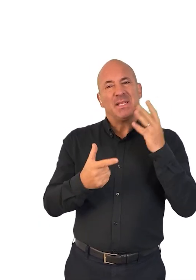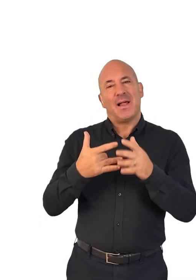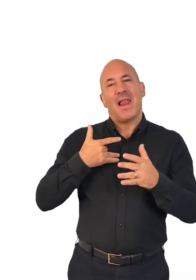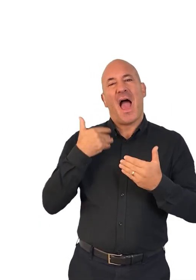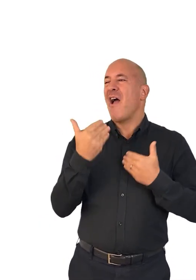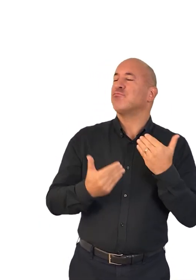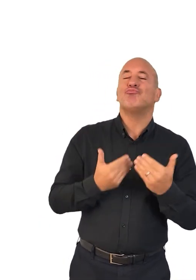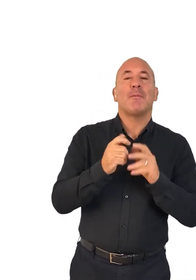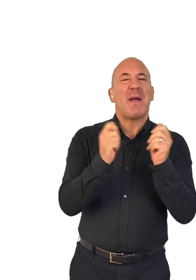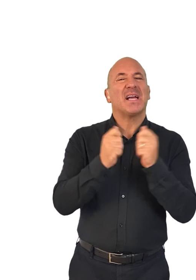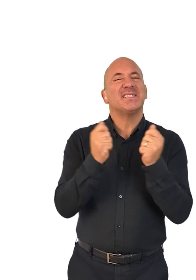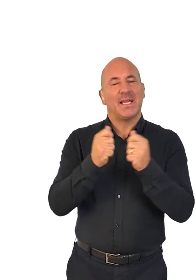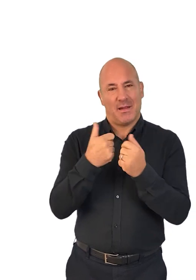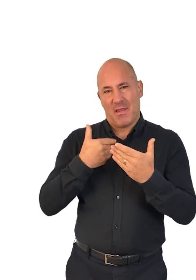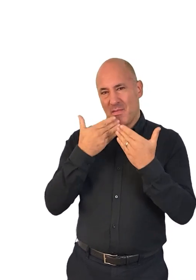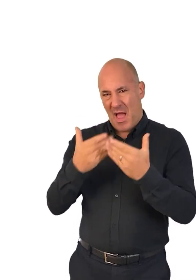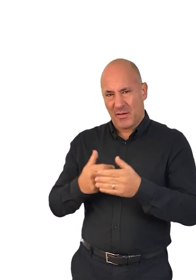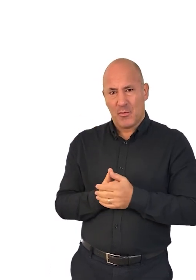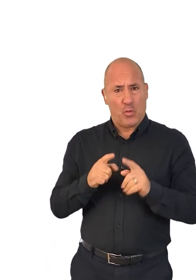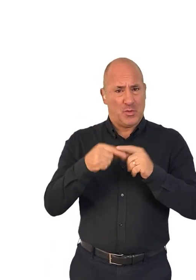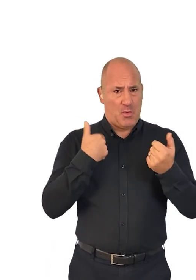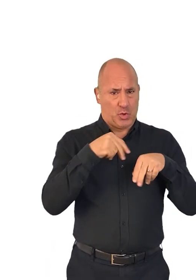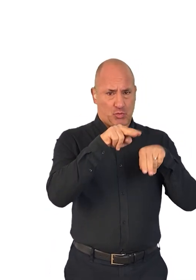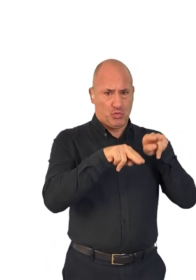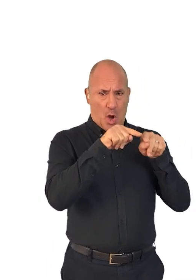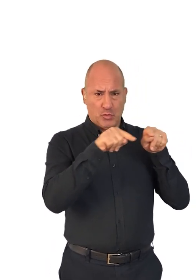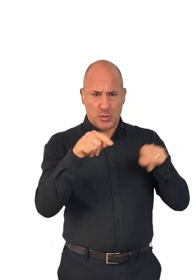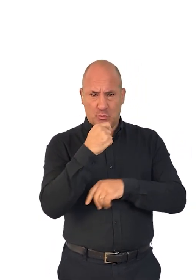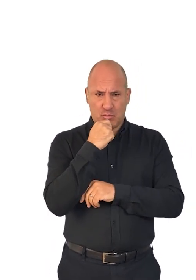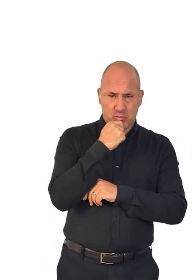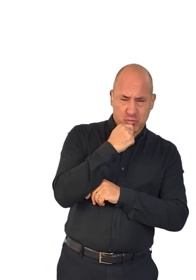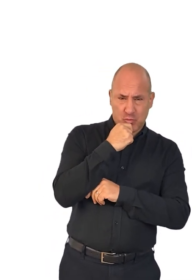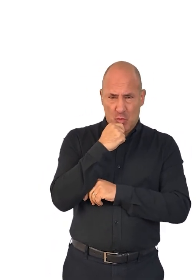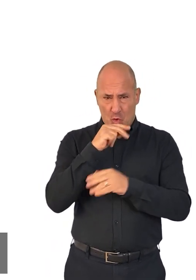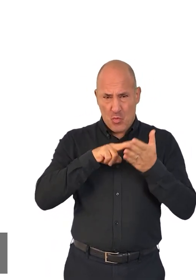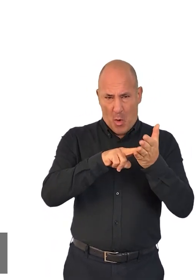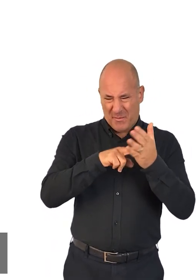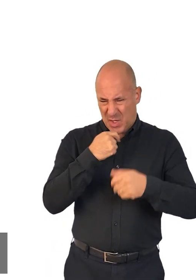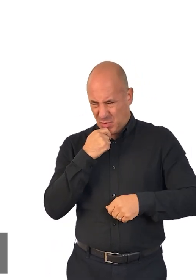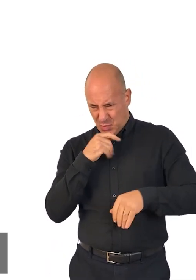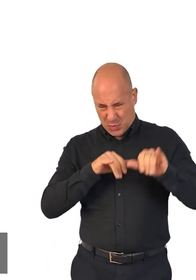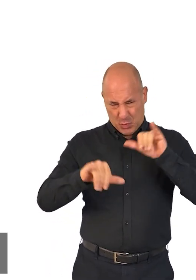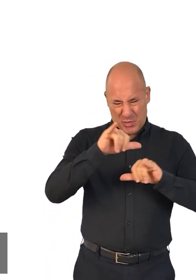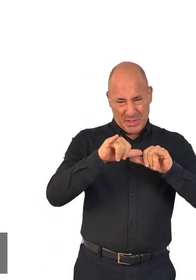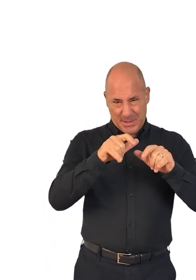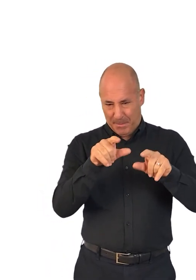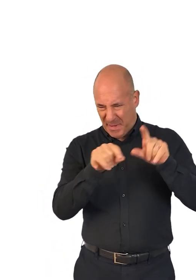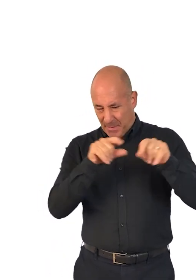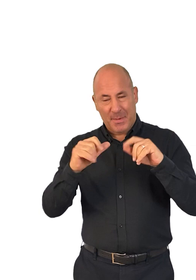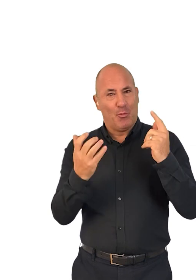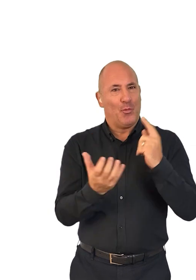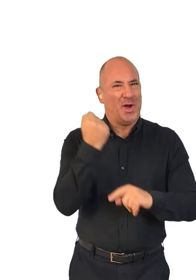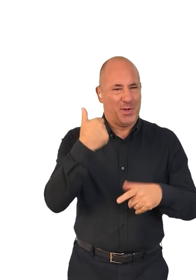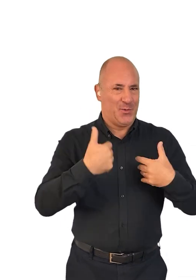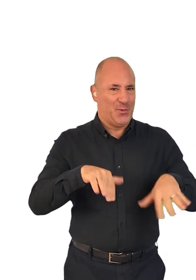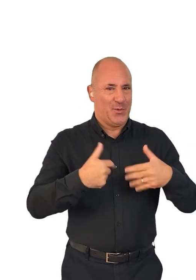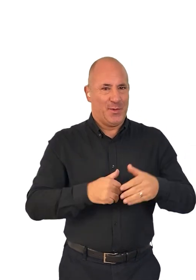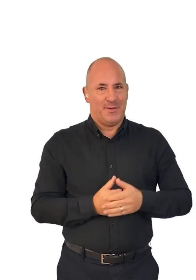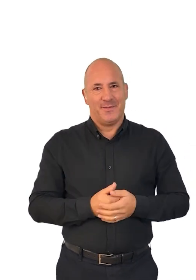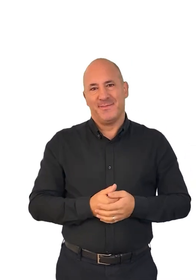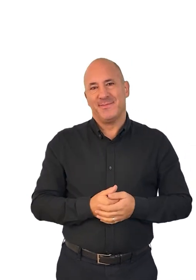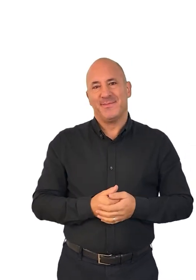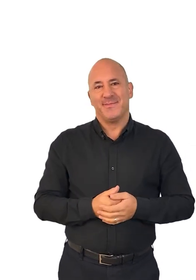the Disability Lifestyle magazine. Thank you also to our judges who had the challenge of reviewing all the